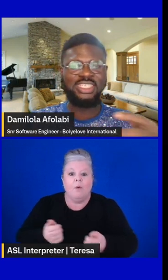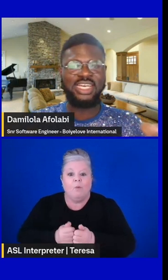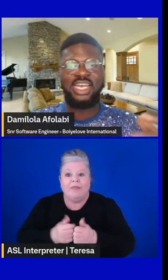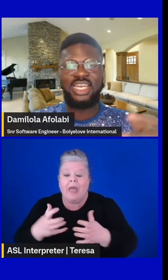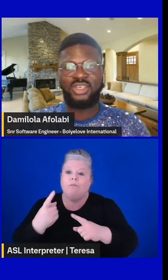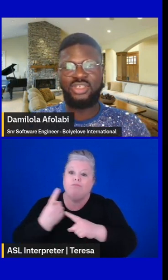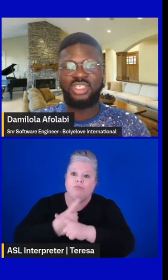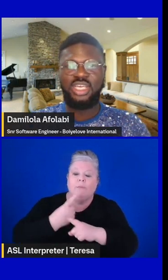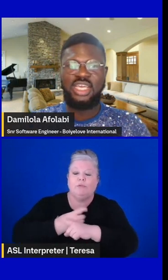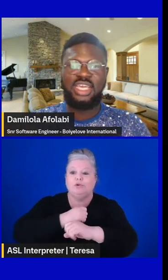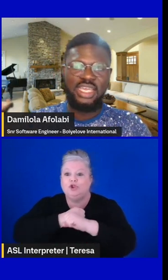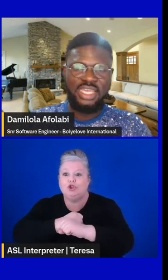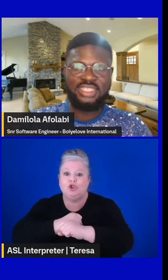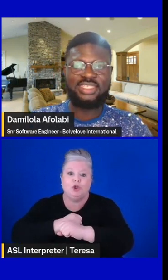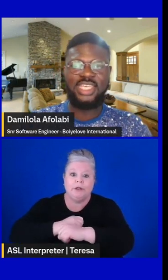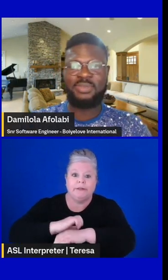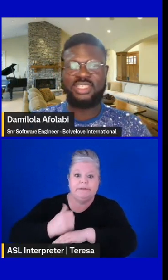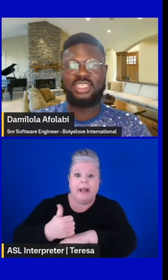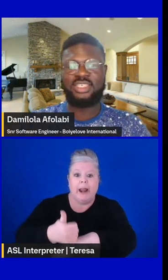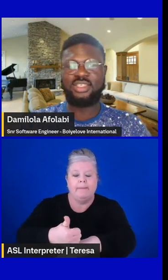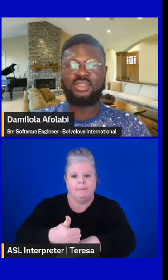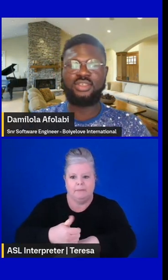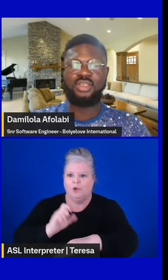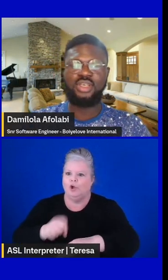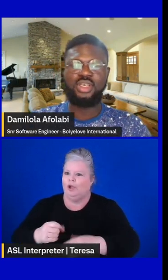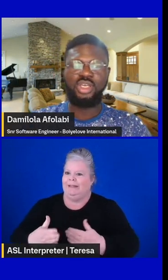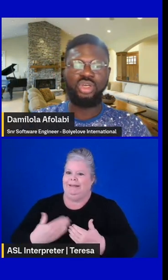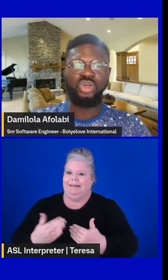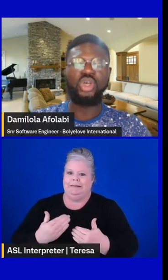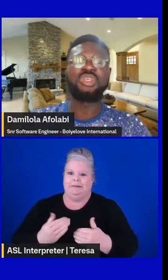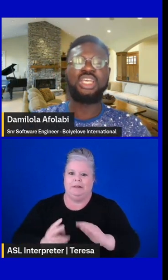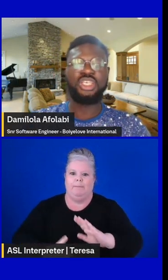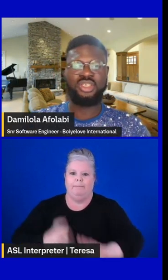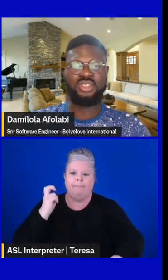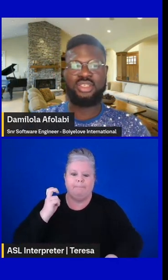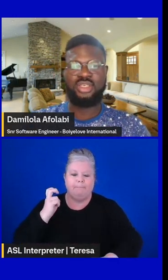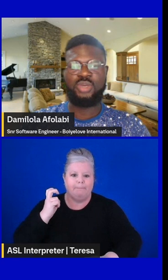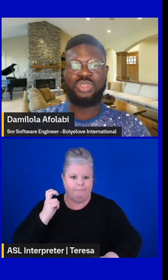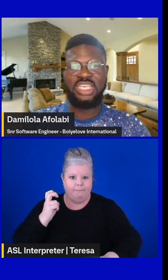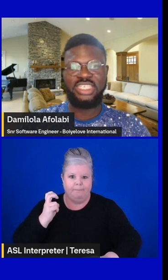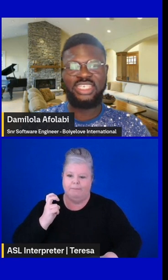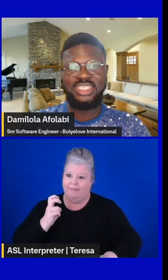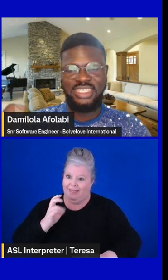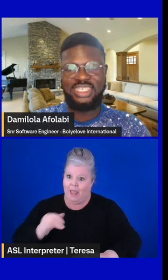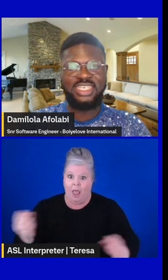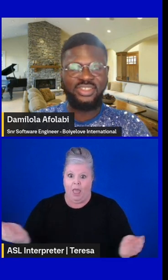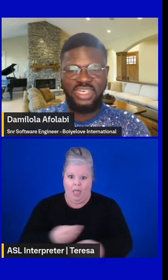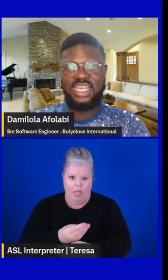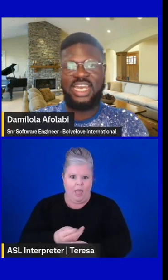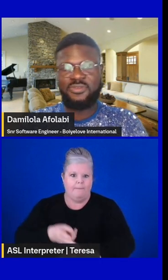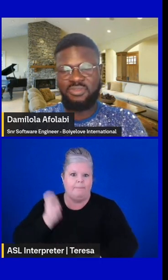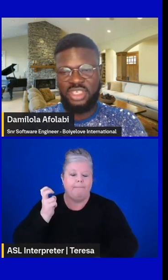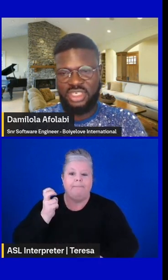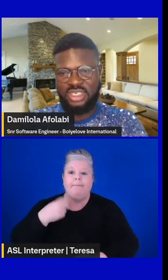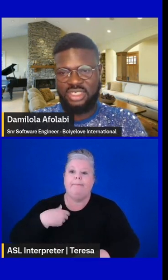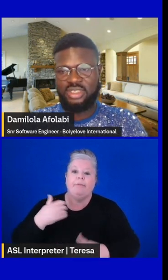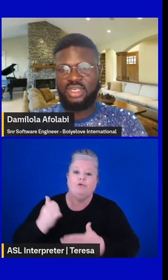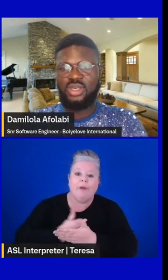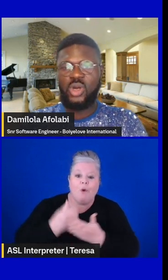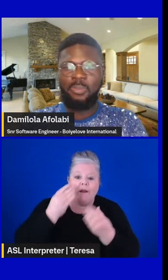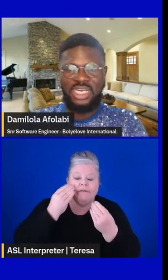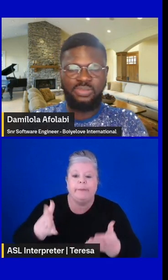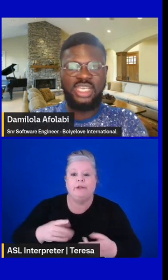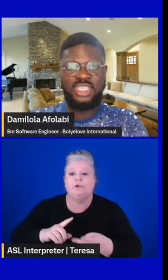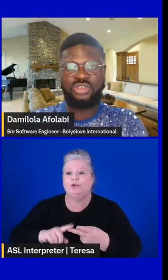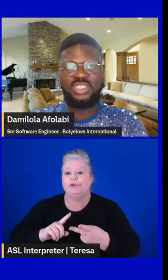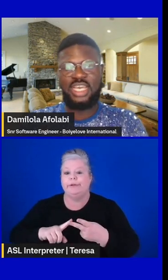security, an attacker could intercept these communications, potentially stealing credit card information